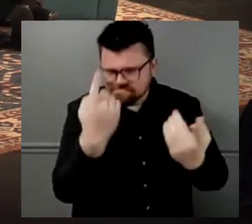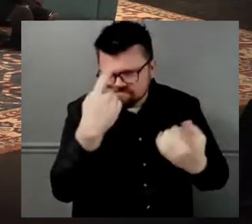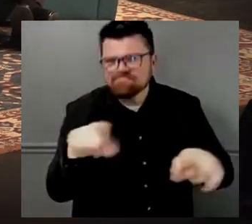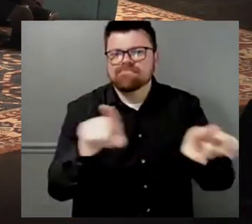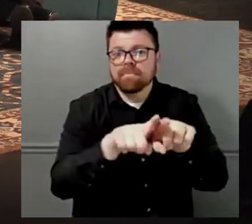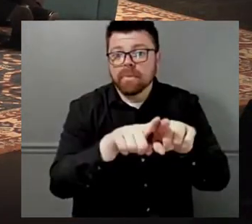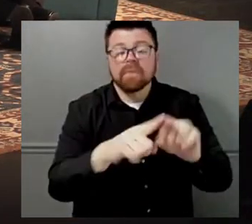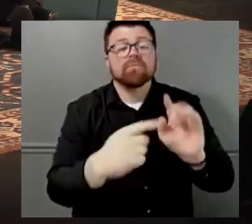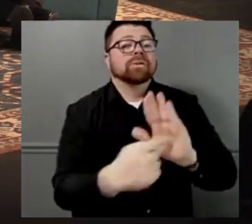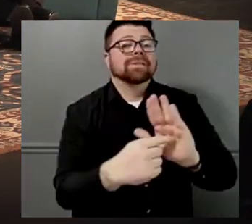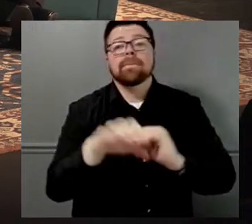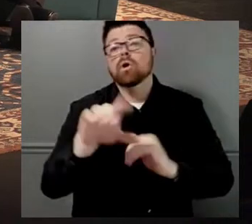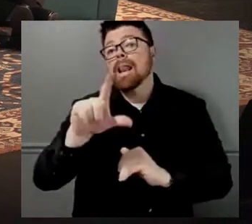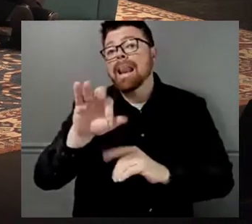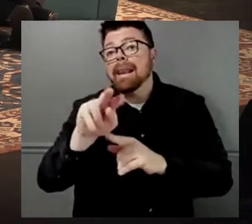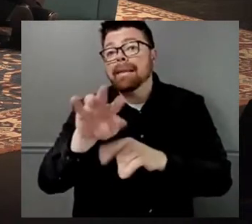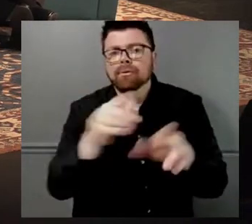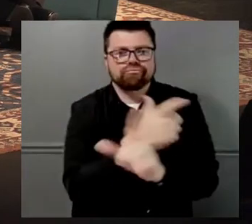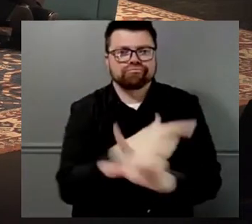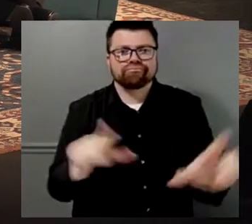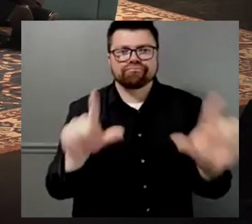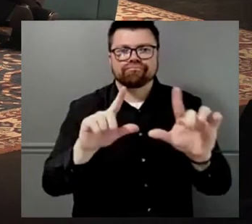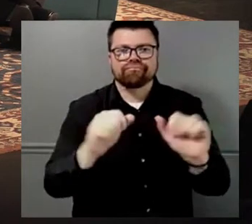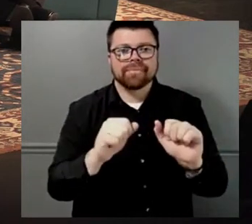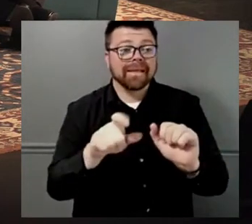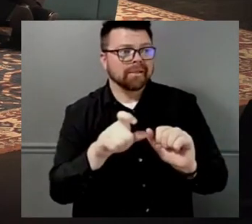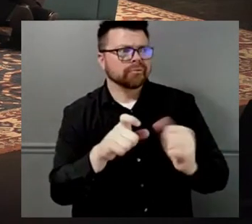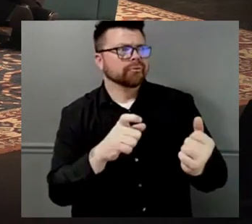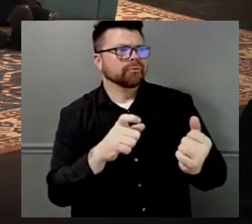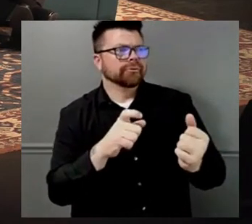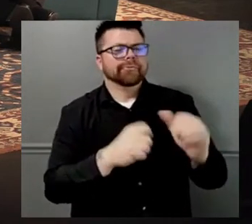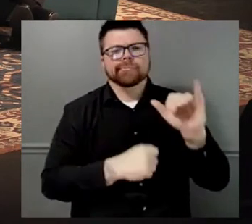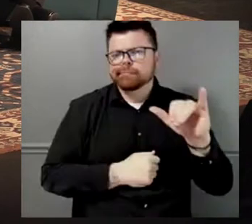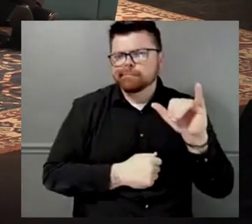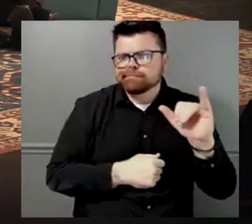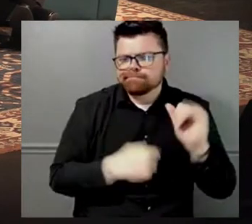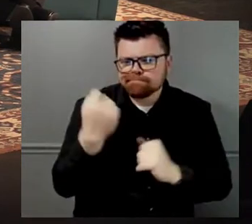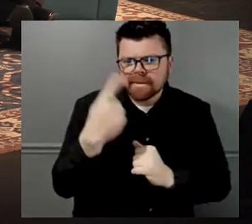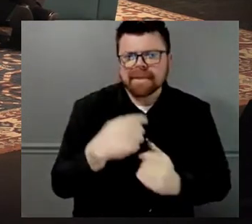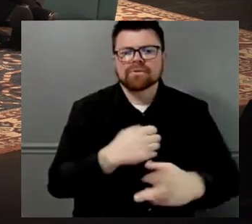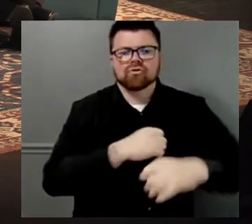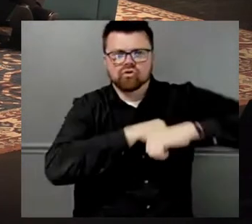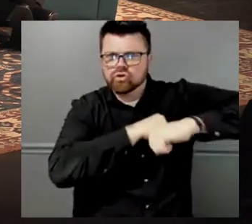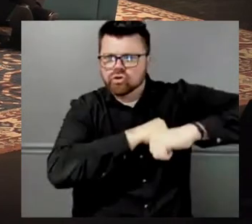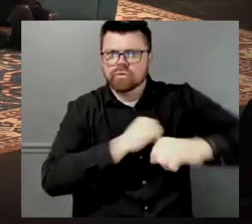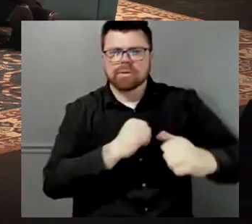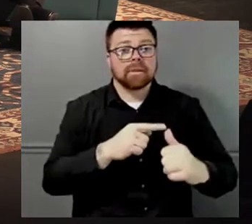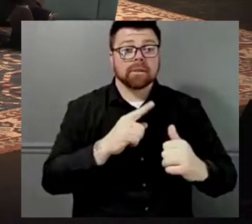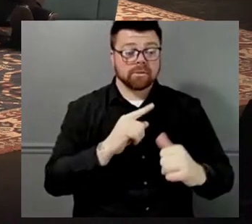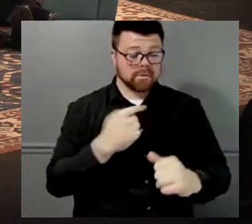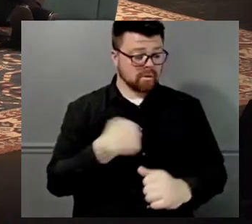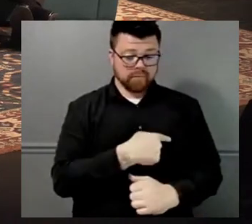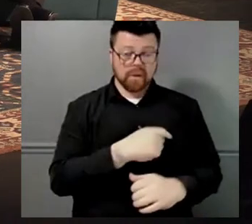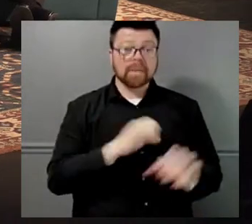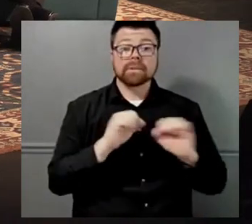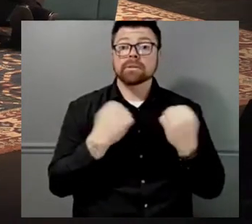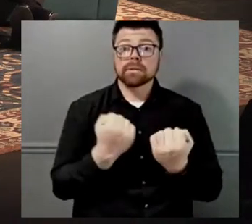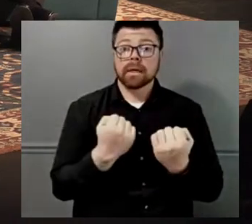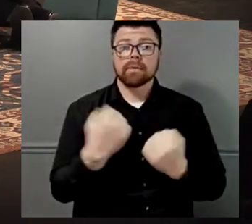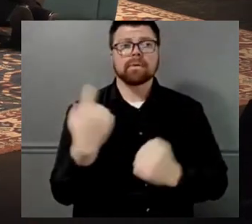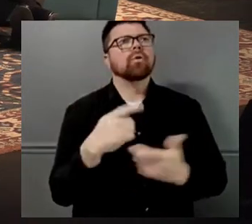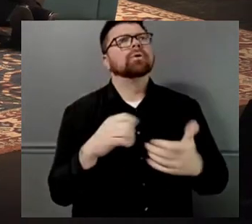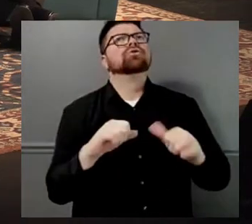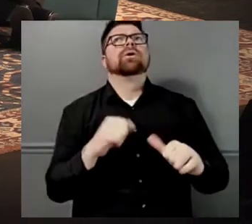liberty, you also have to worry about security. And what we do as a society is always try to